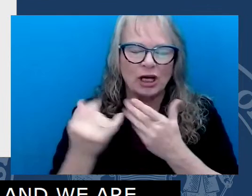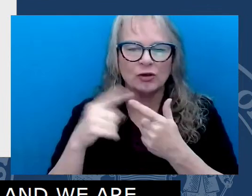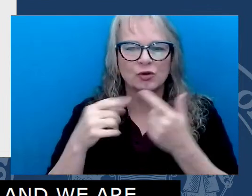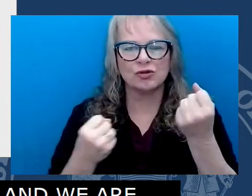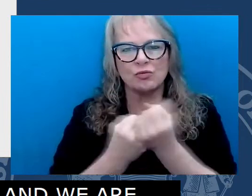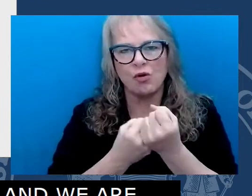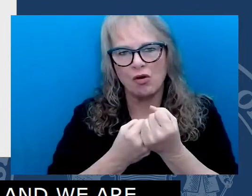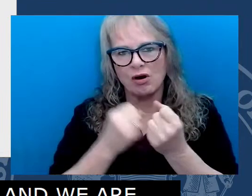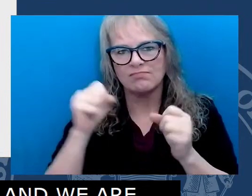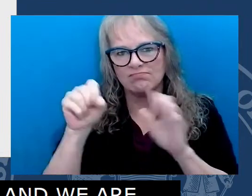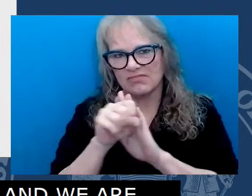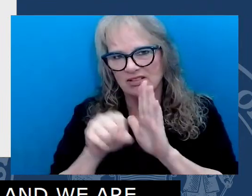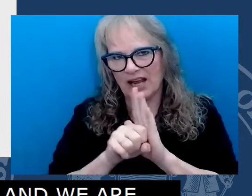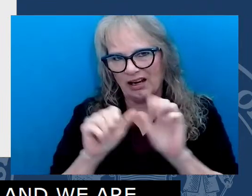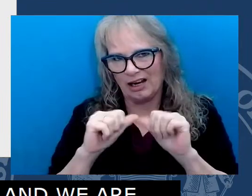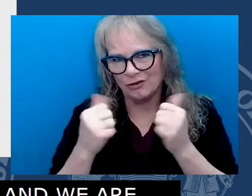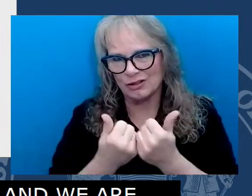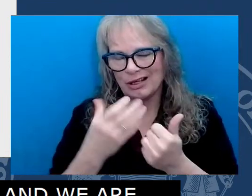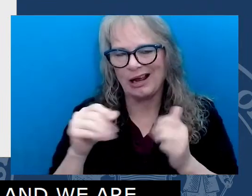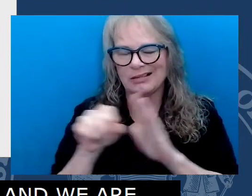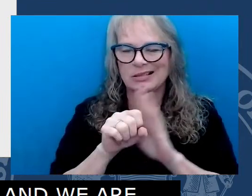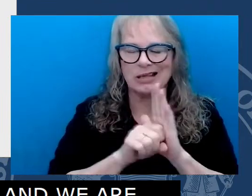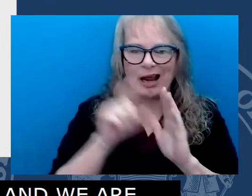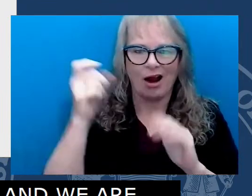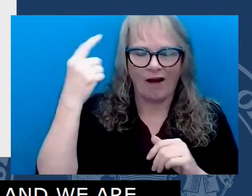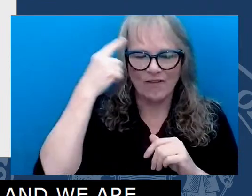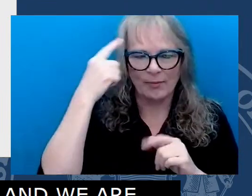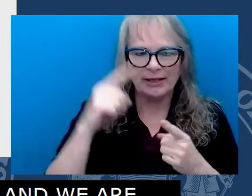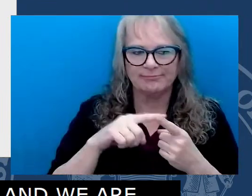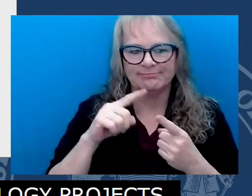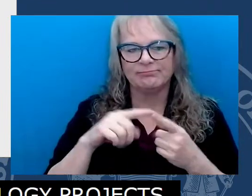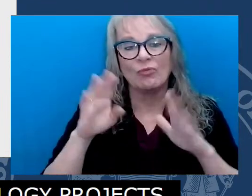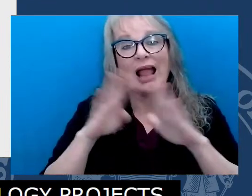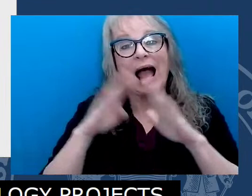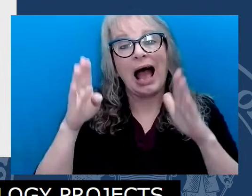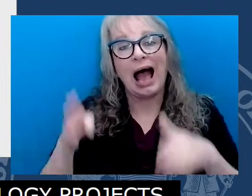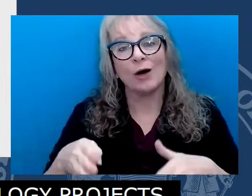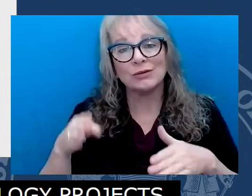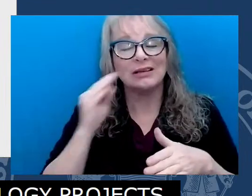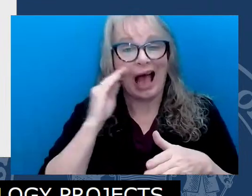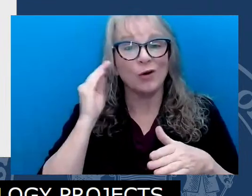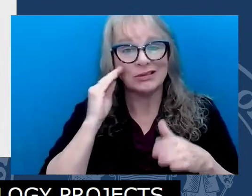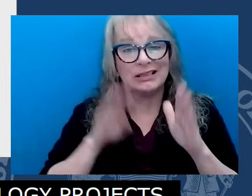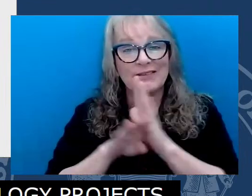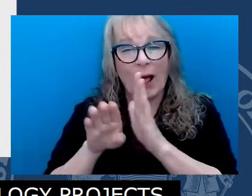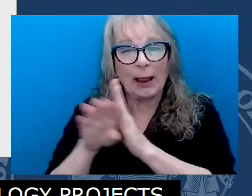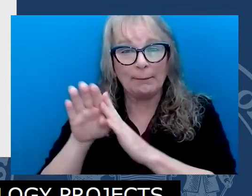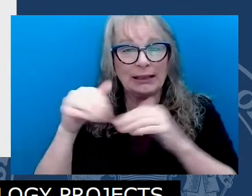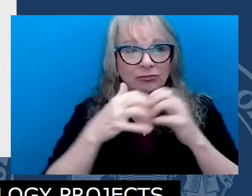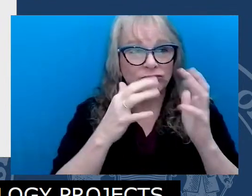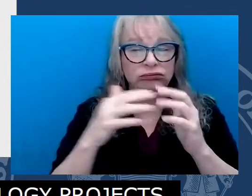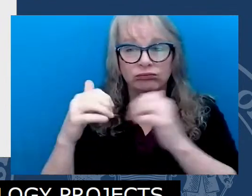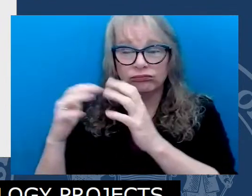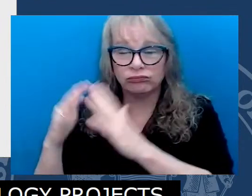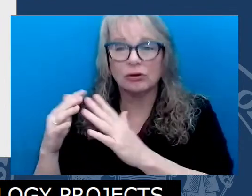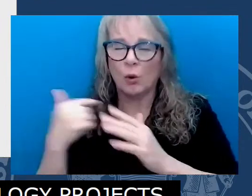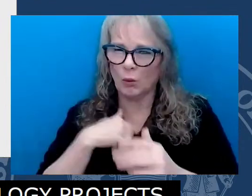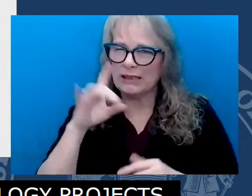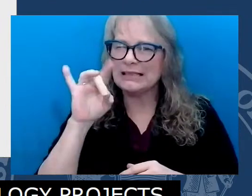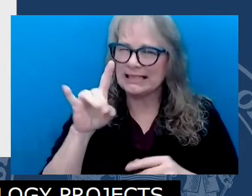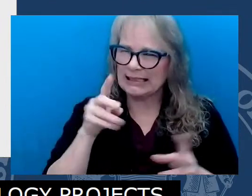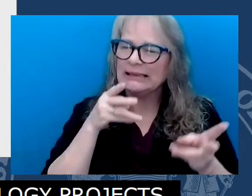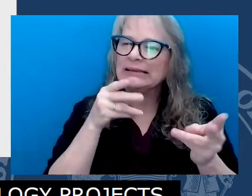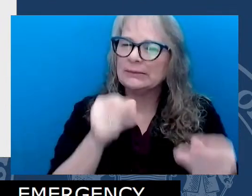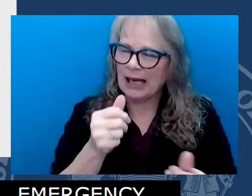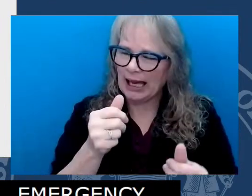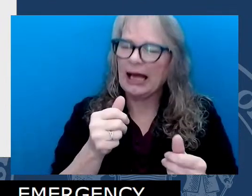government. Housing development, emergency housing, I mentioned that. We did spend quite a bit of resources during the